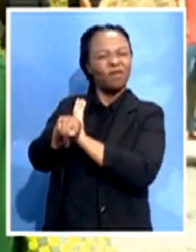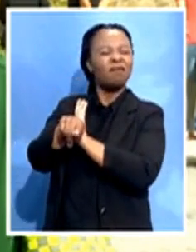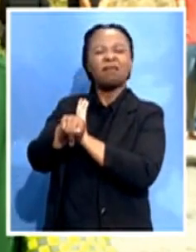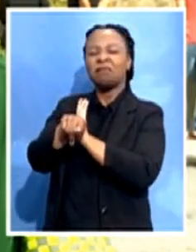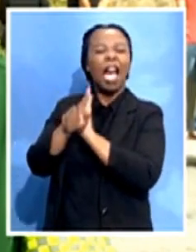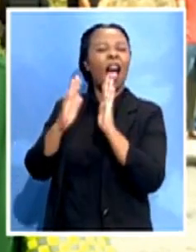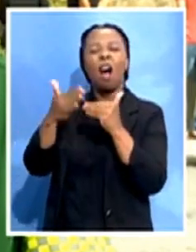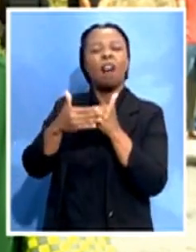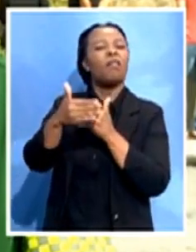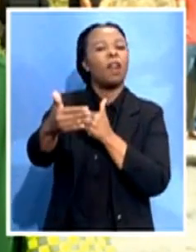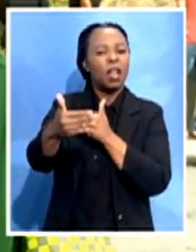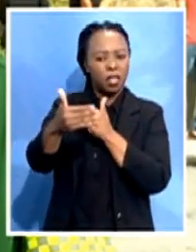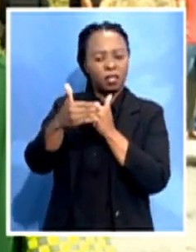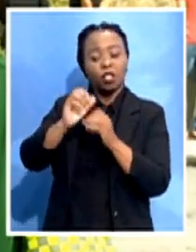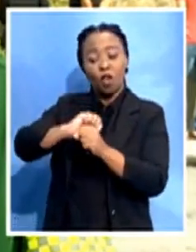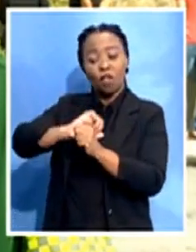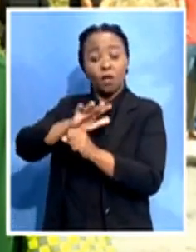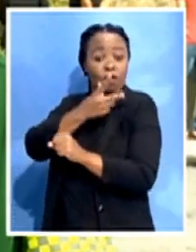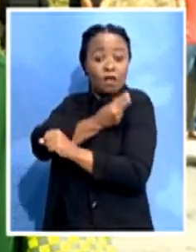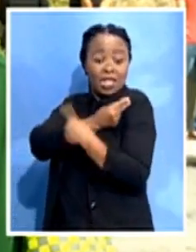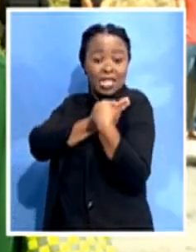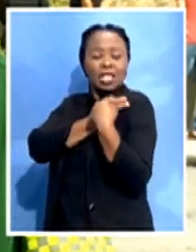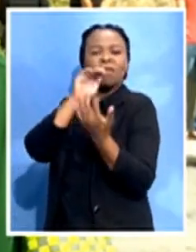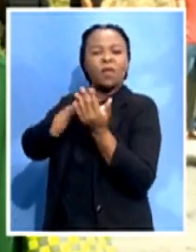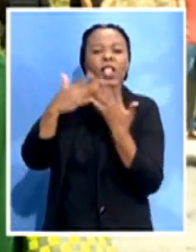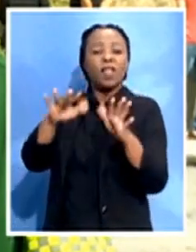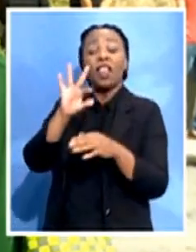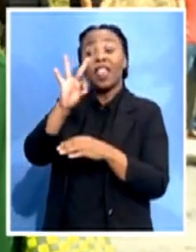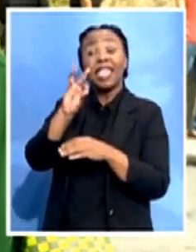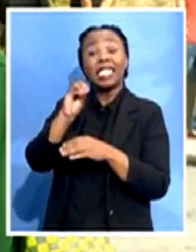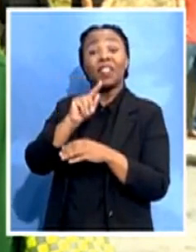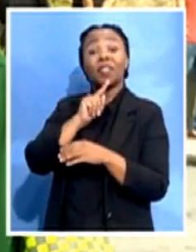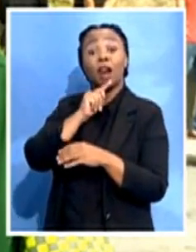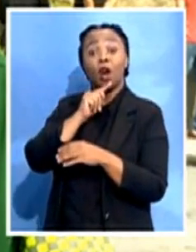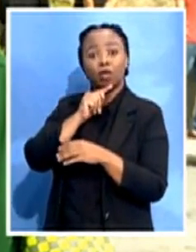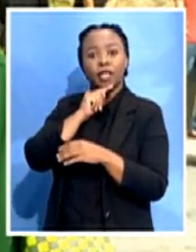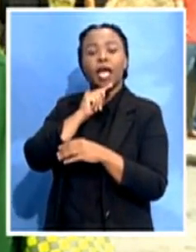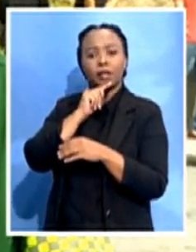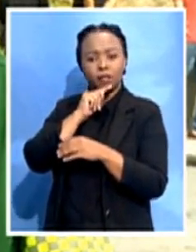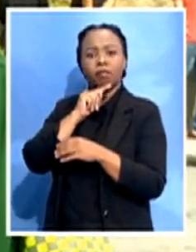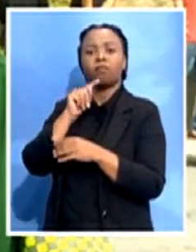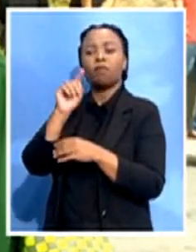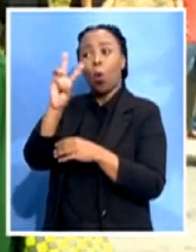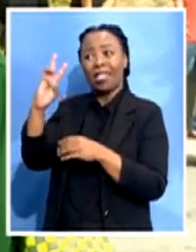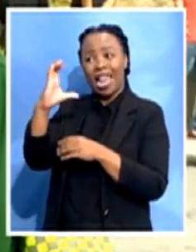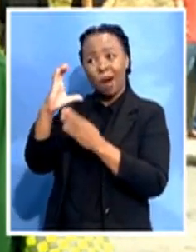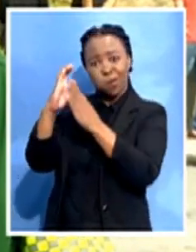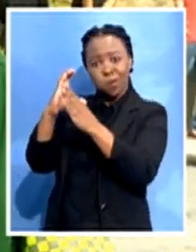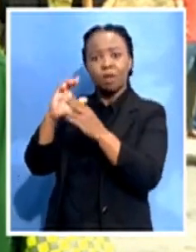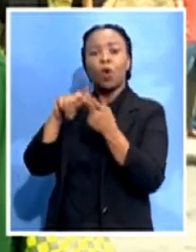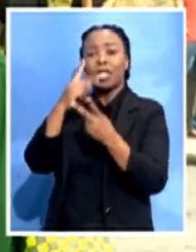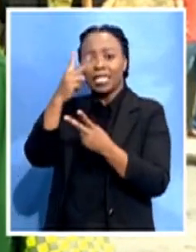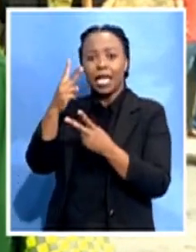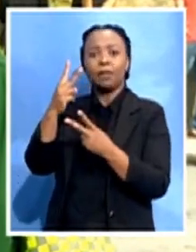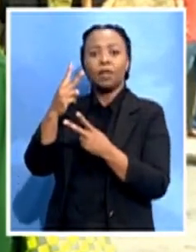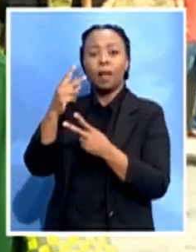country. 13,000 of them here dispatched to the Western Cape. We've seen the President among the first group being vaccinated in Khayelitsha last